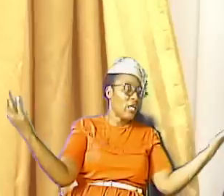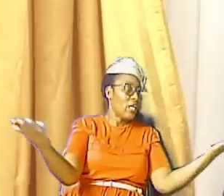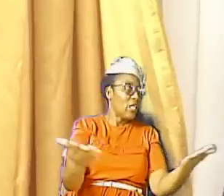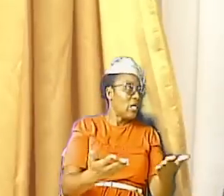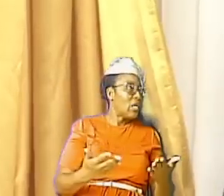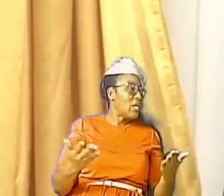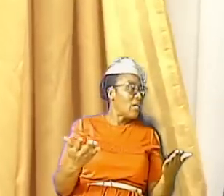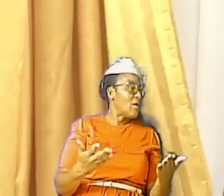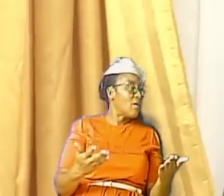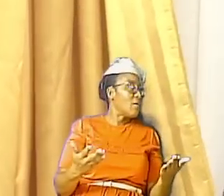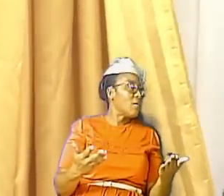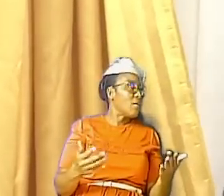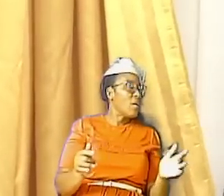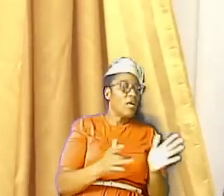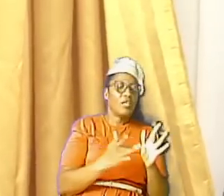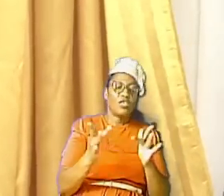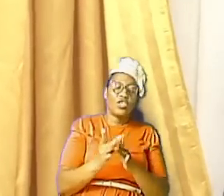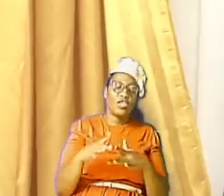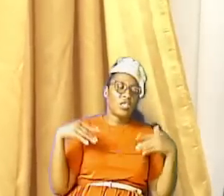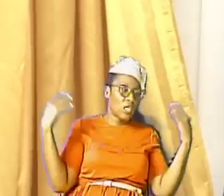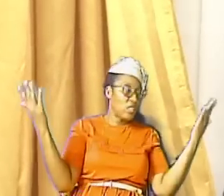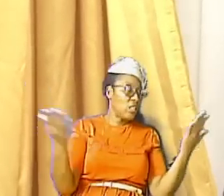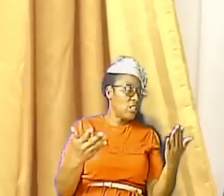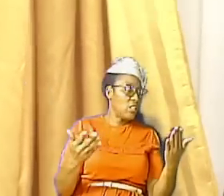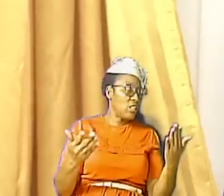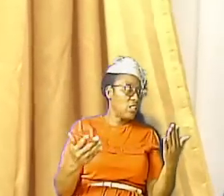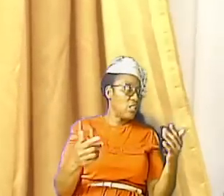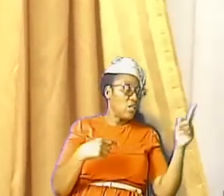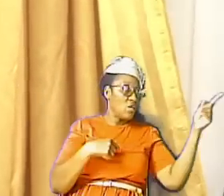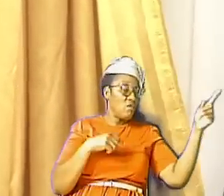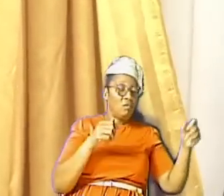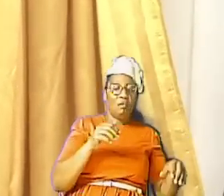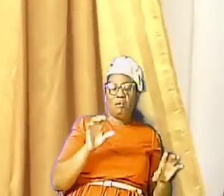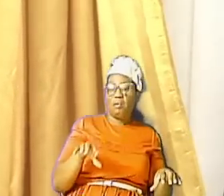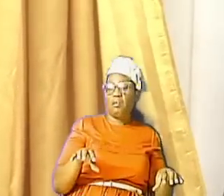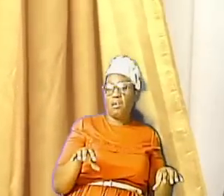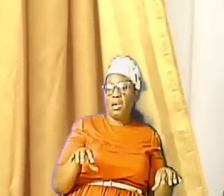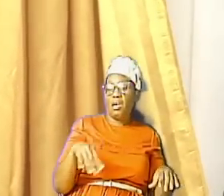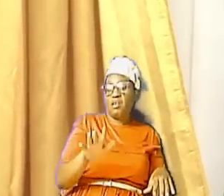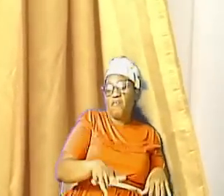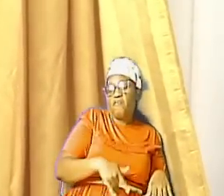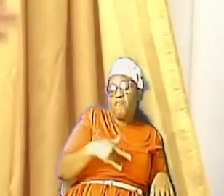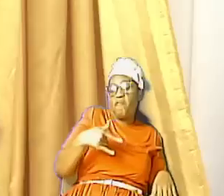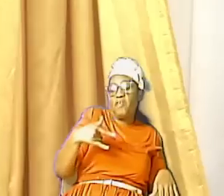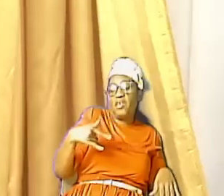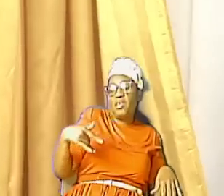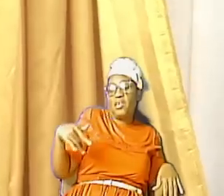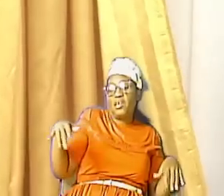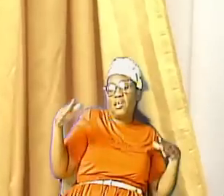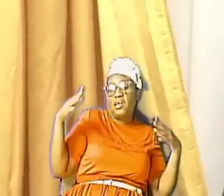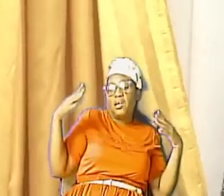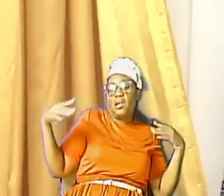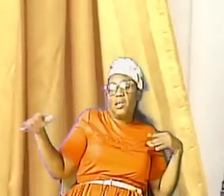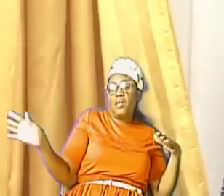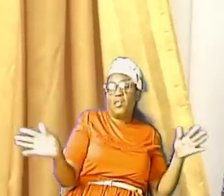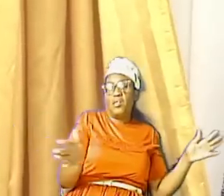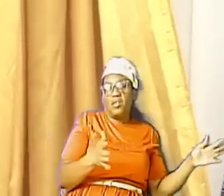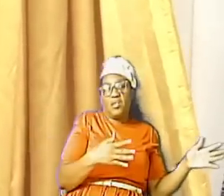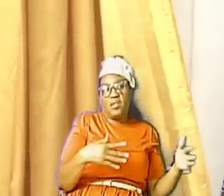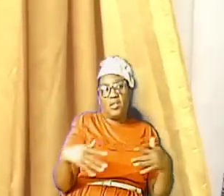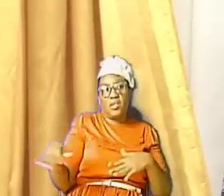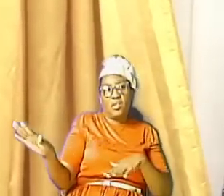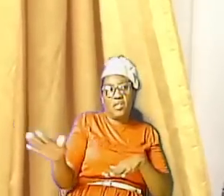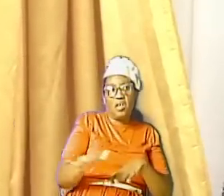Hallelujah, hallelujah. He is here. I can feel the brush of angels' wings right now.